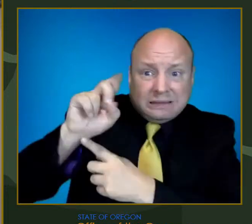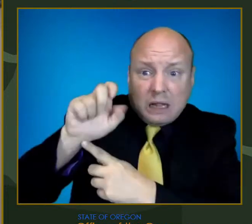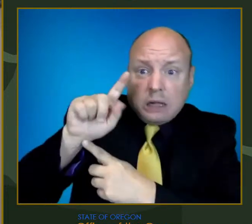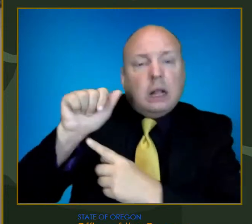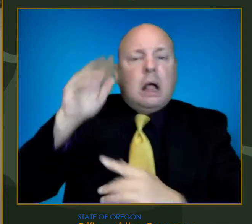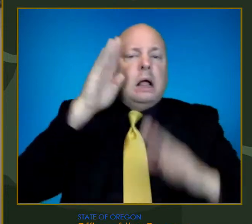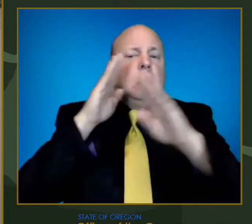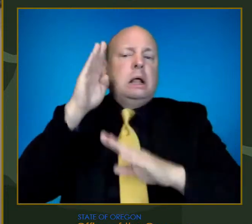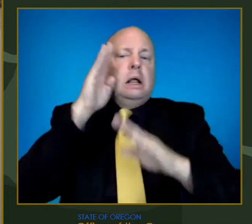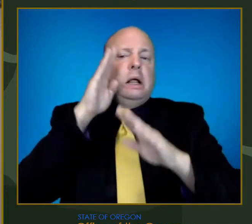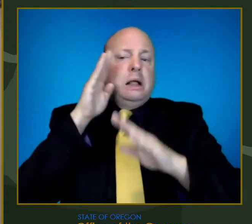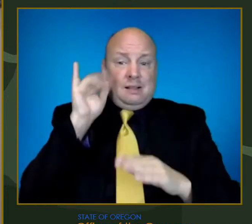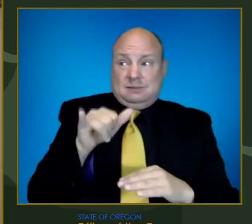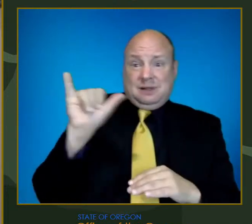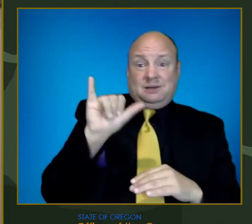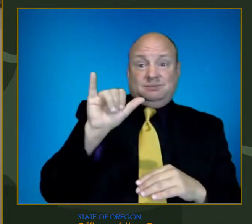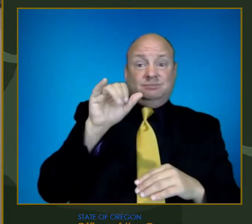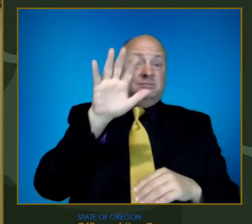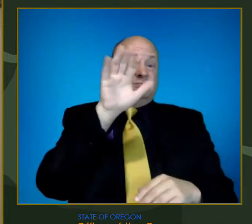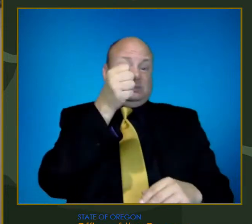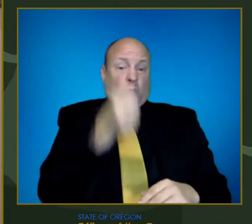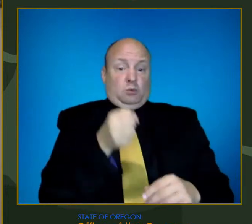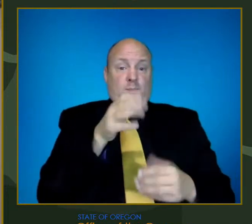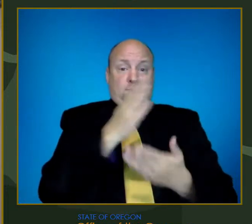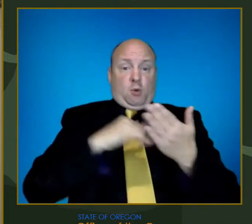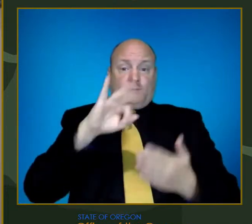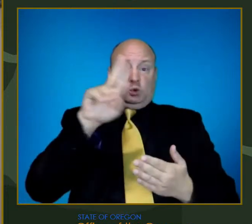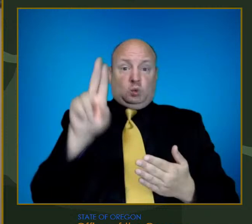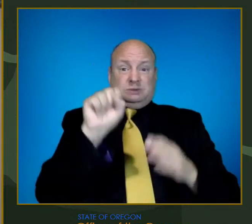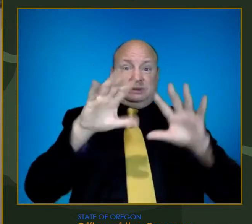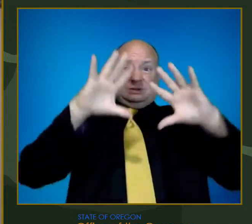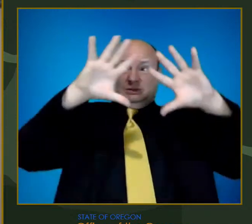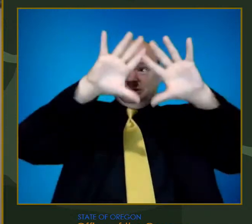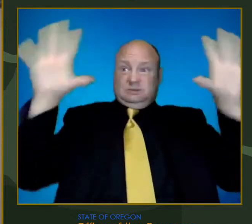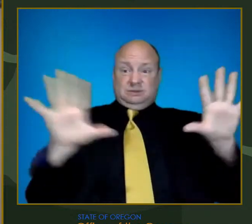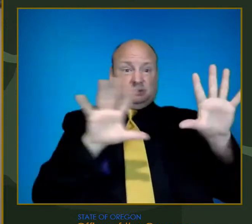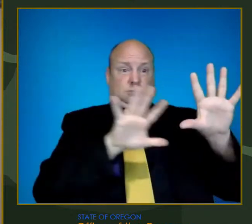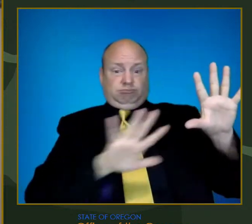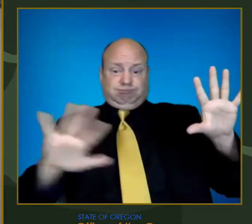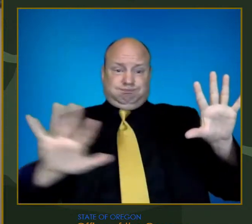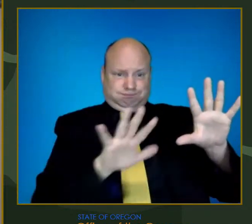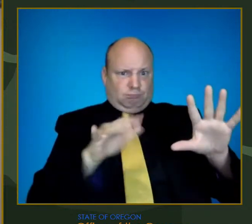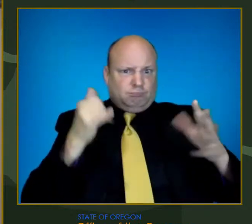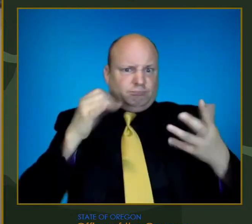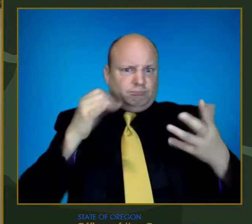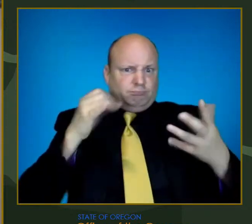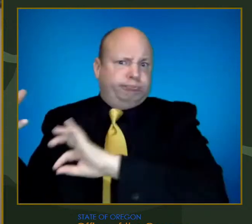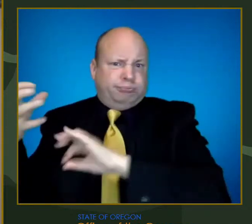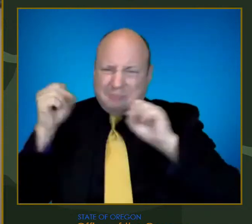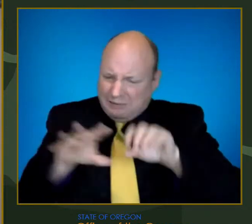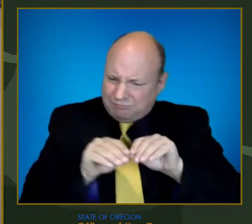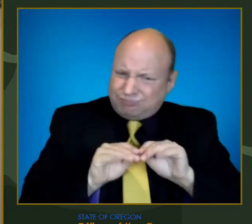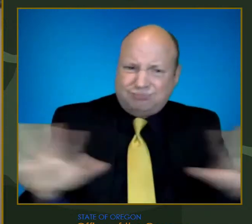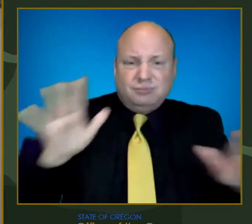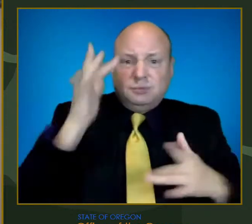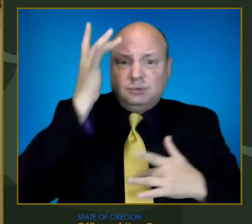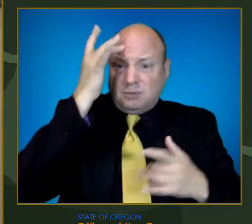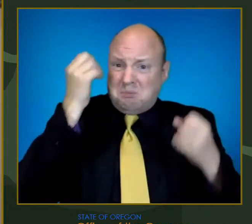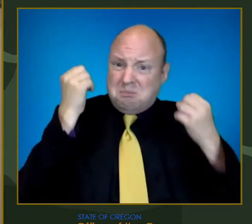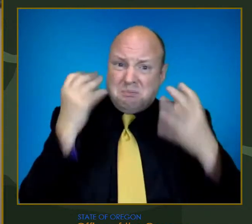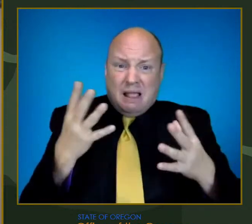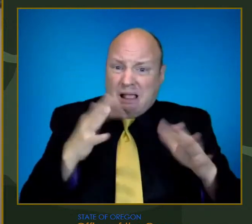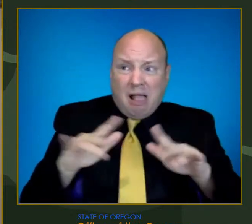South being upended by COVID-19, with thousands of students quarantined because